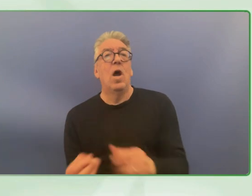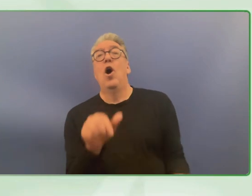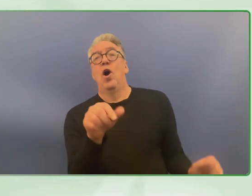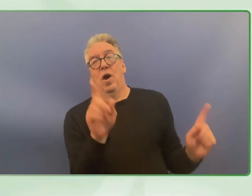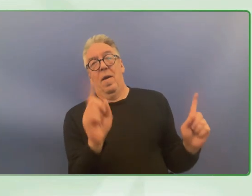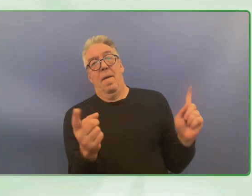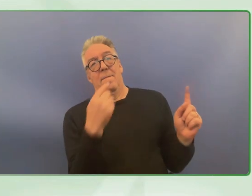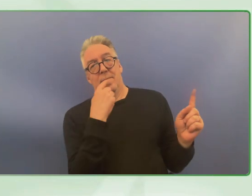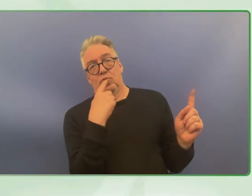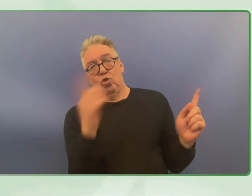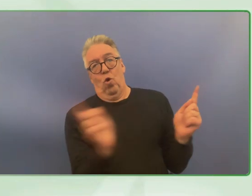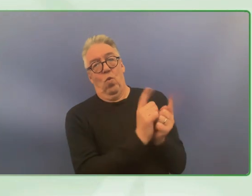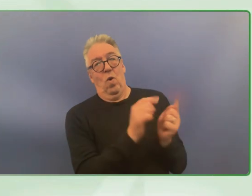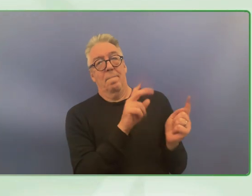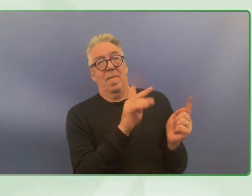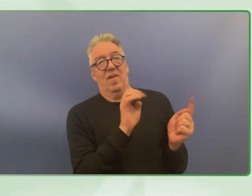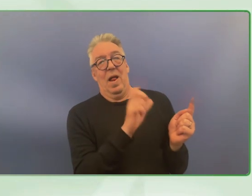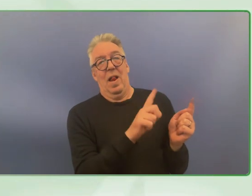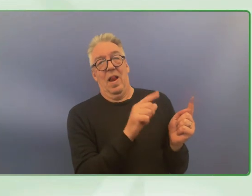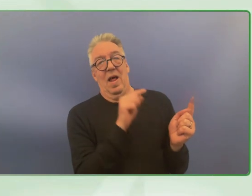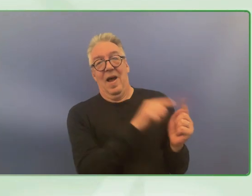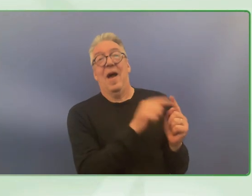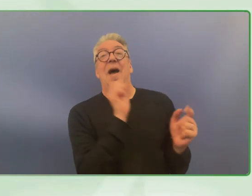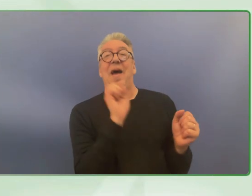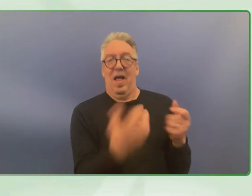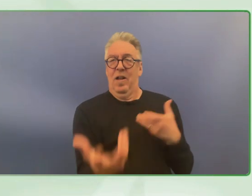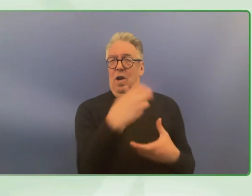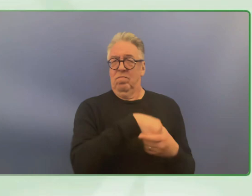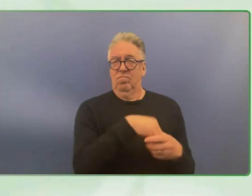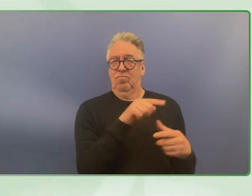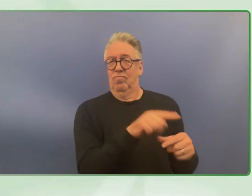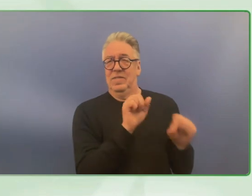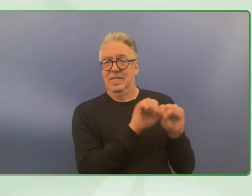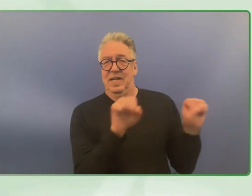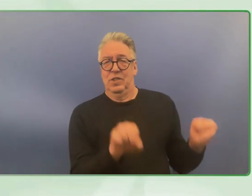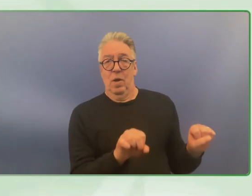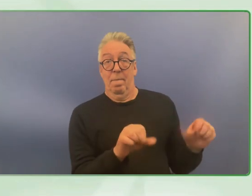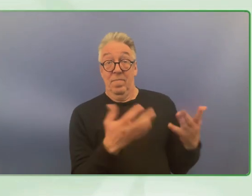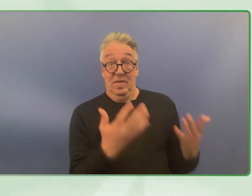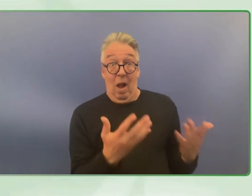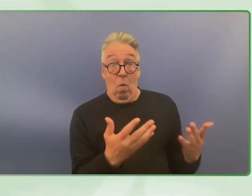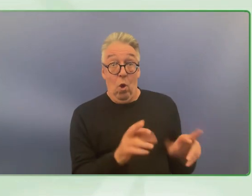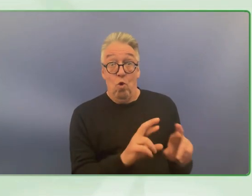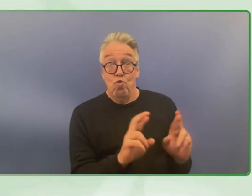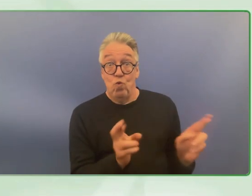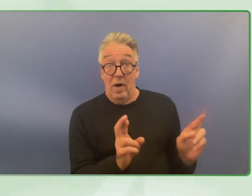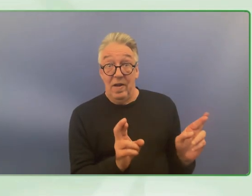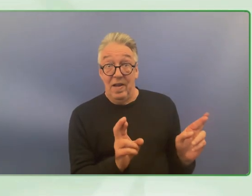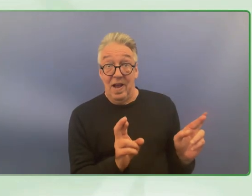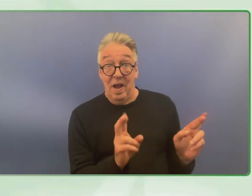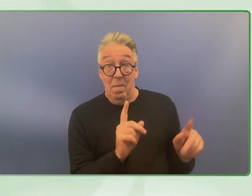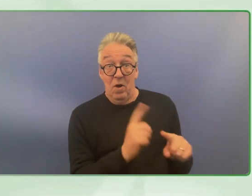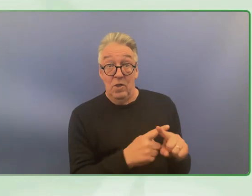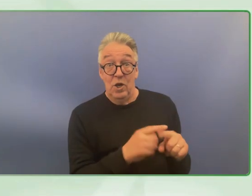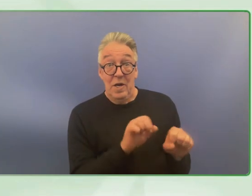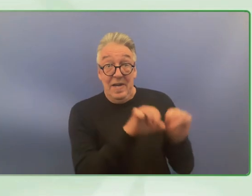because he can integrate this into his systems at this stage as it continues to grow and as it continues to become